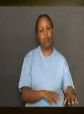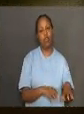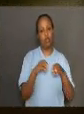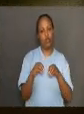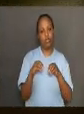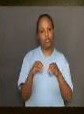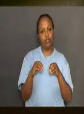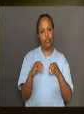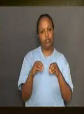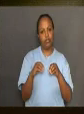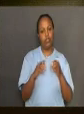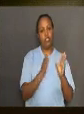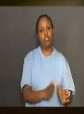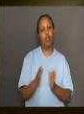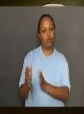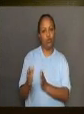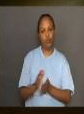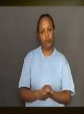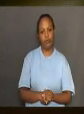Students, let's get ready.